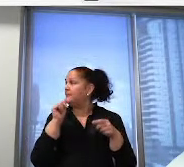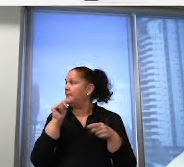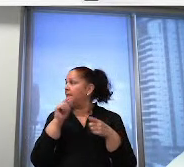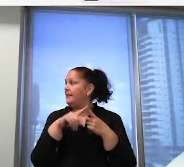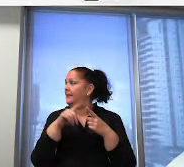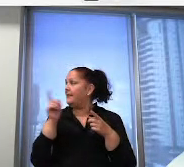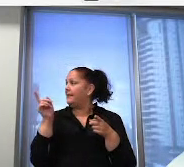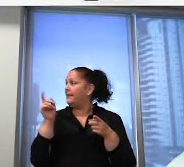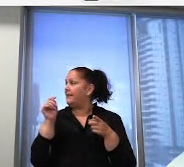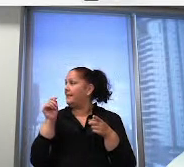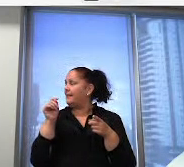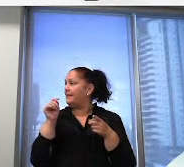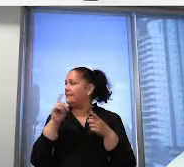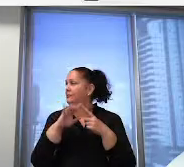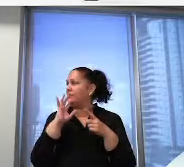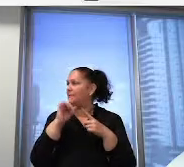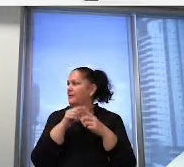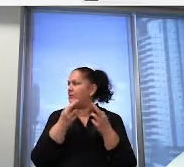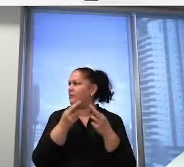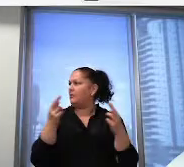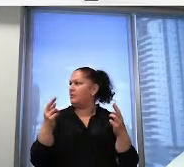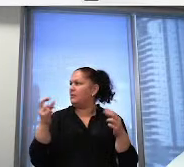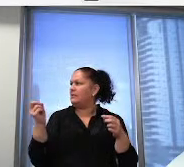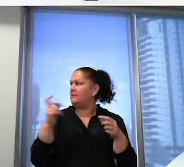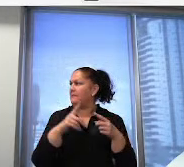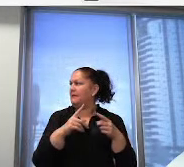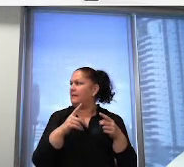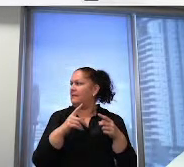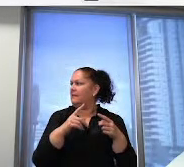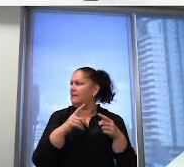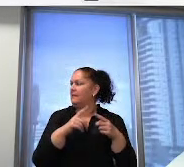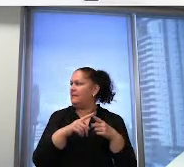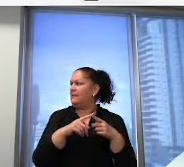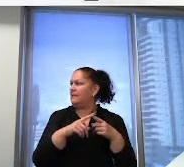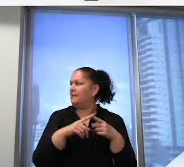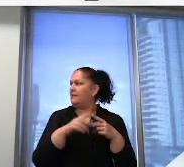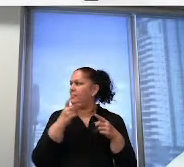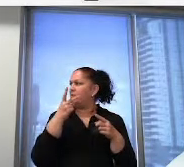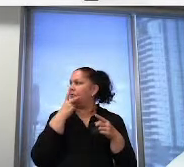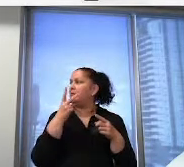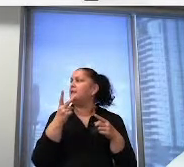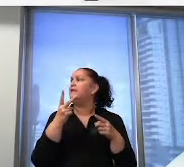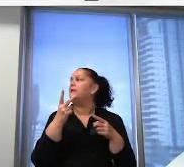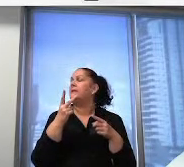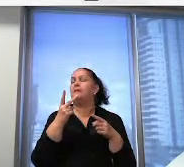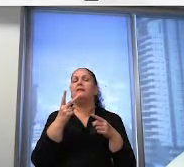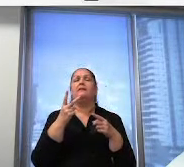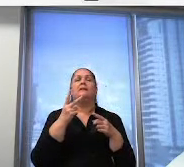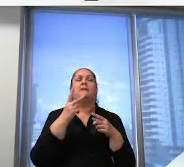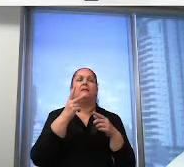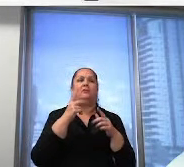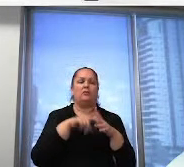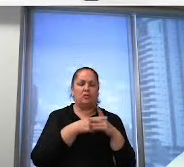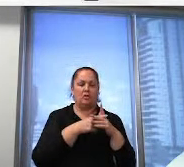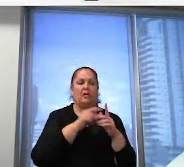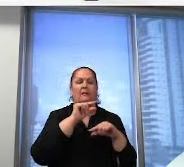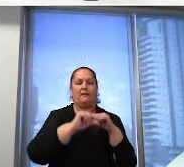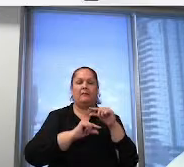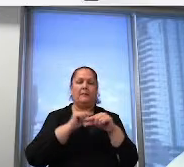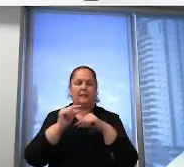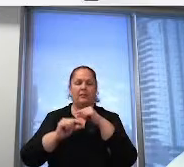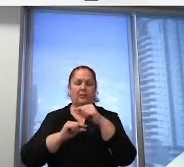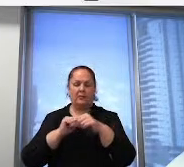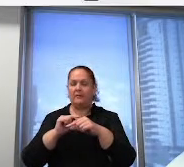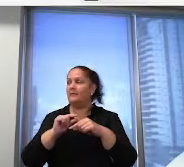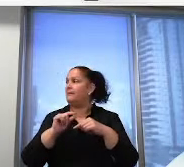much about the dollars. That's about getting the resources back and being able to get them at work. So we see a staged approach to bringing the work